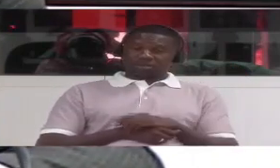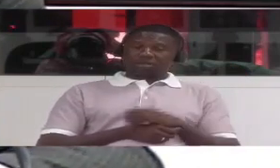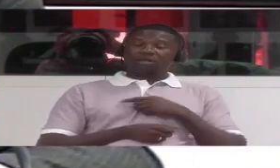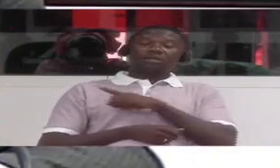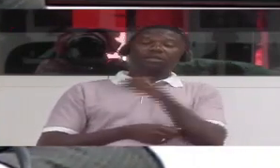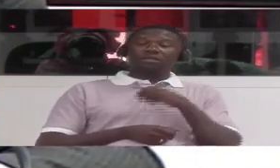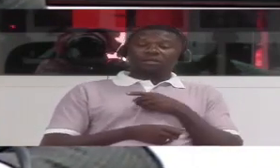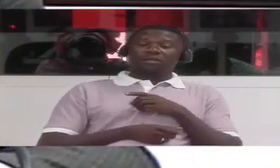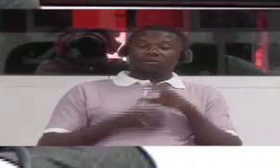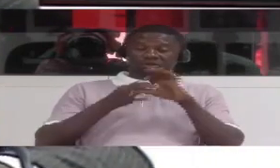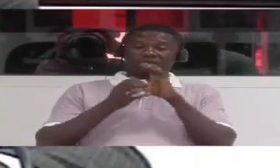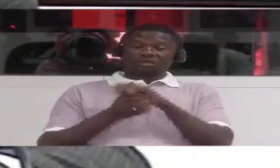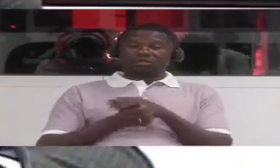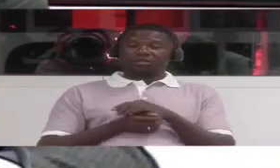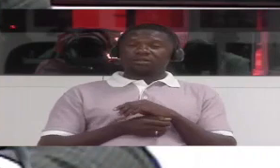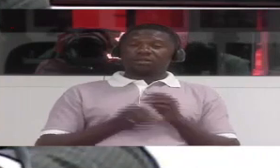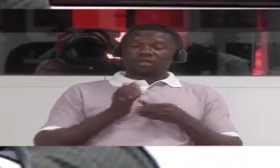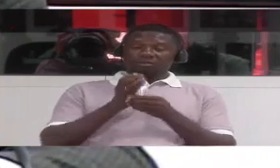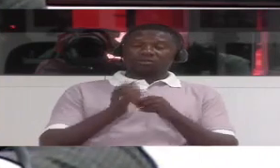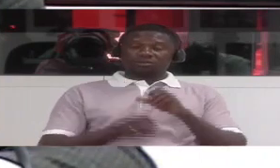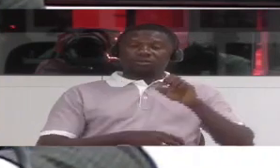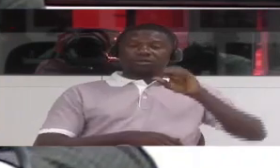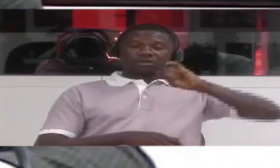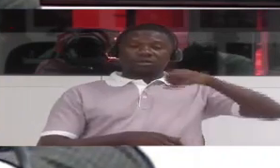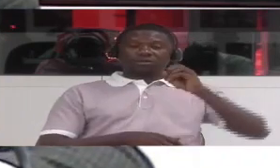And they called me back to say, all right,